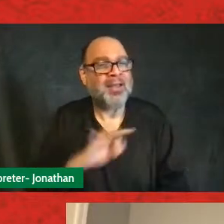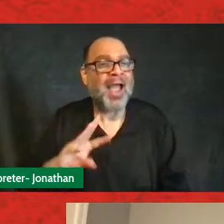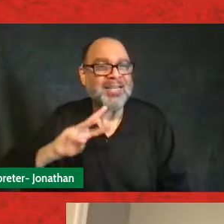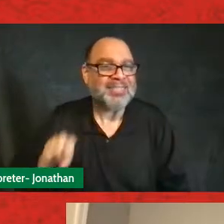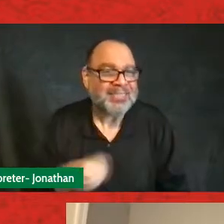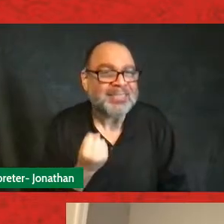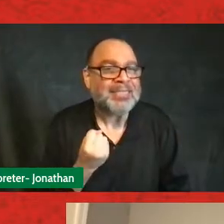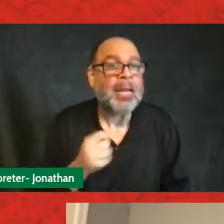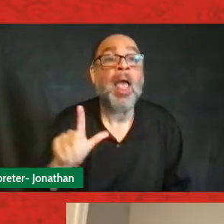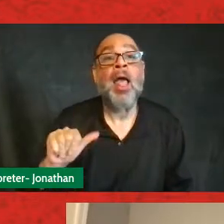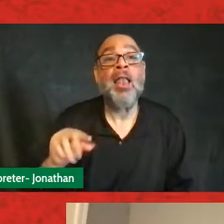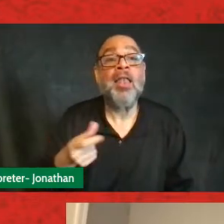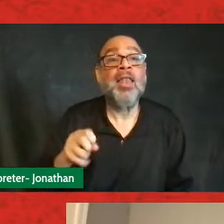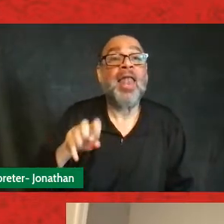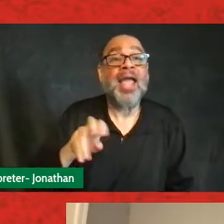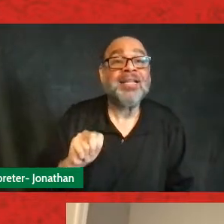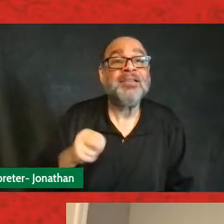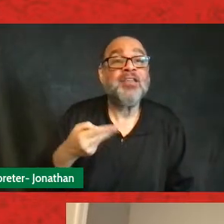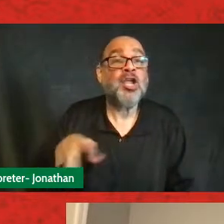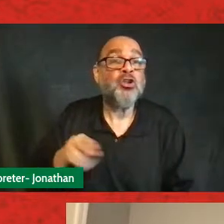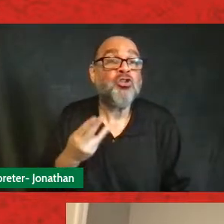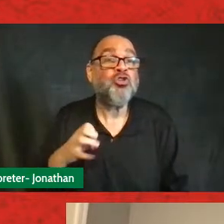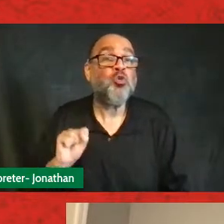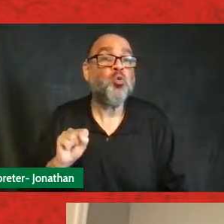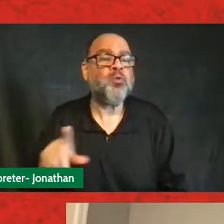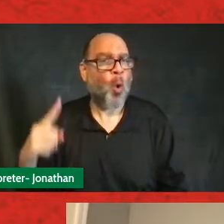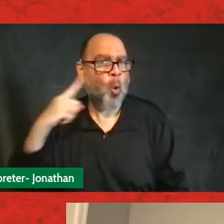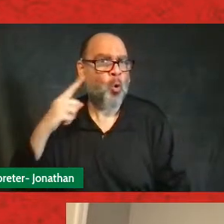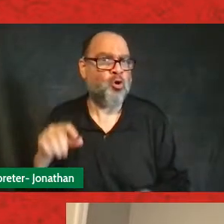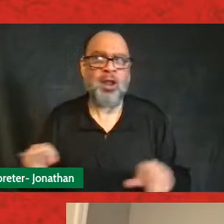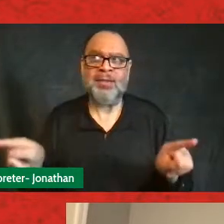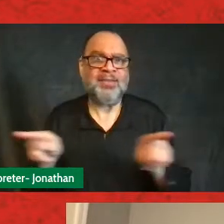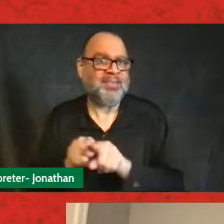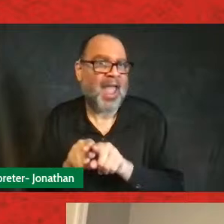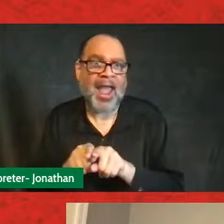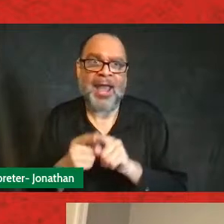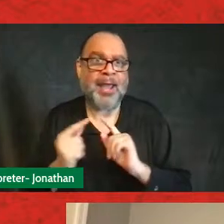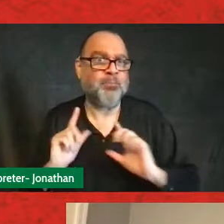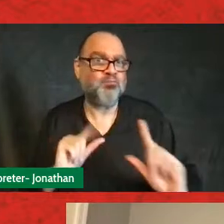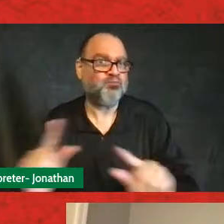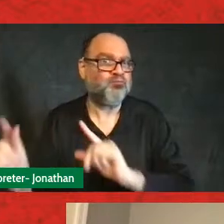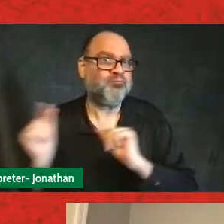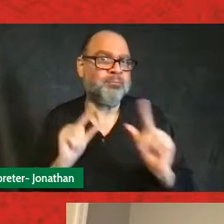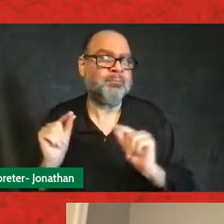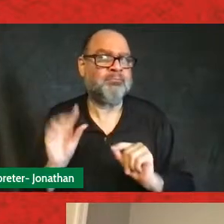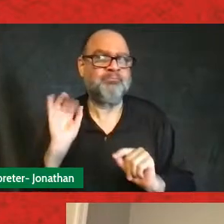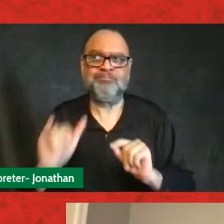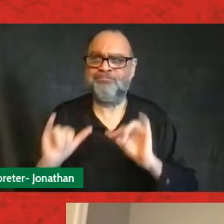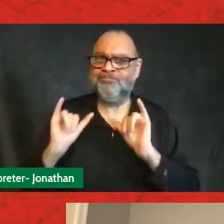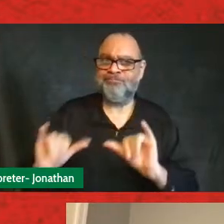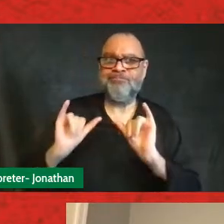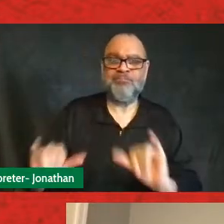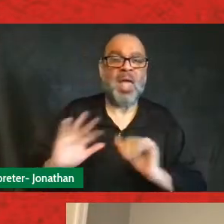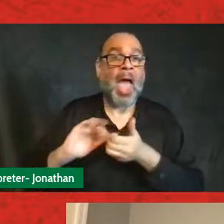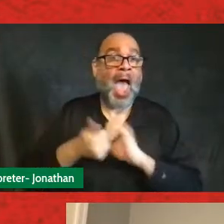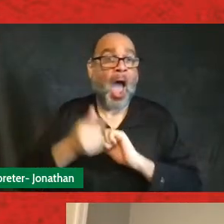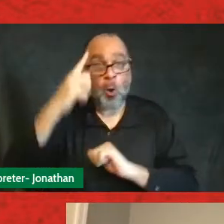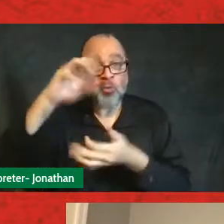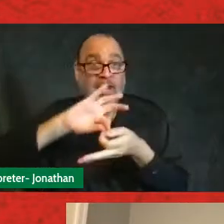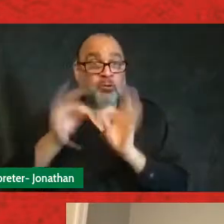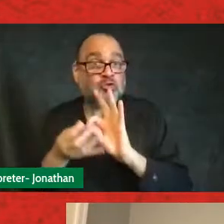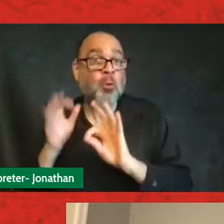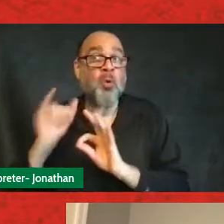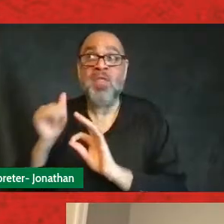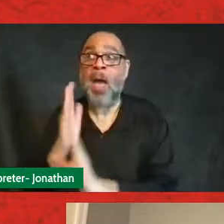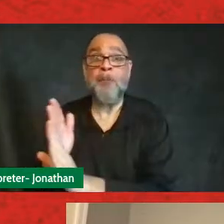and Langston Hughes picked up the same rumor, the same legend. And the way they interpreted that partition and that sign